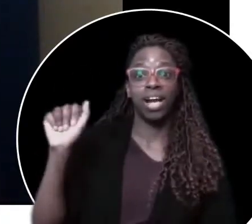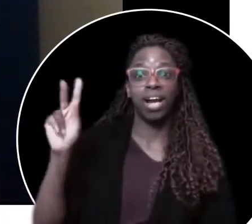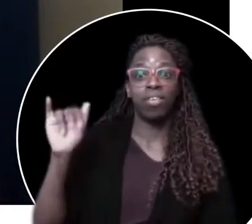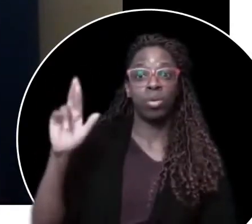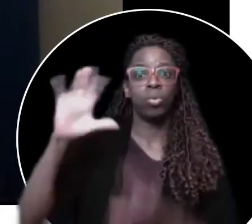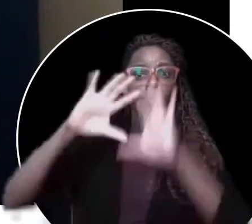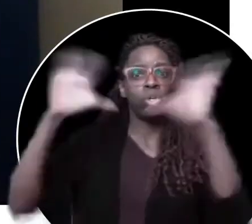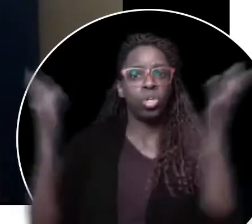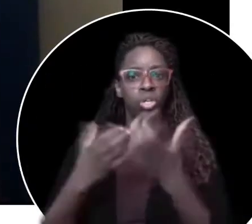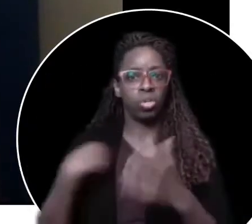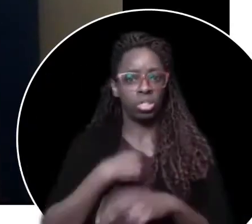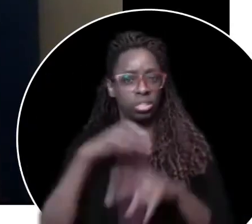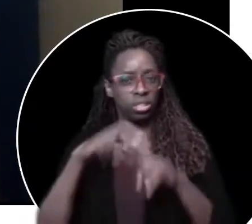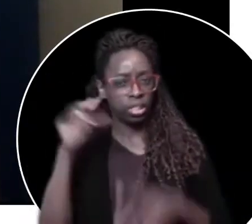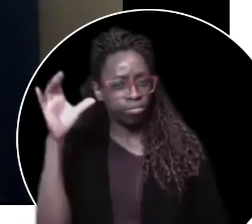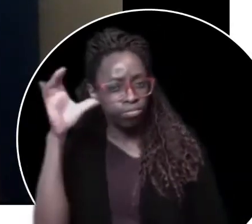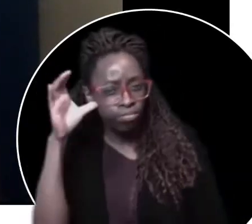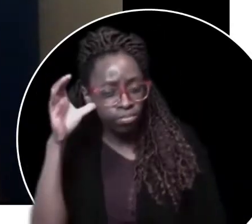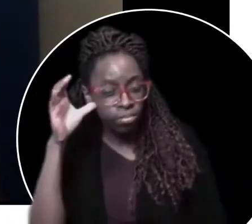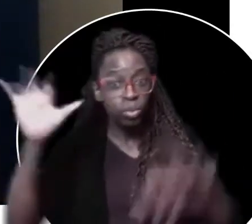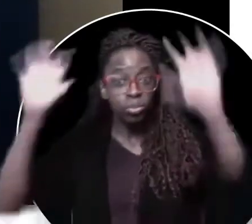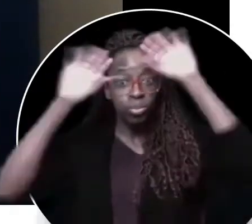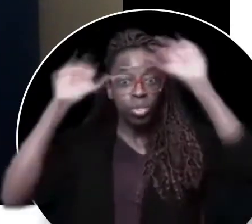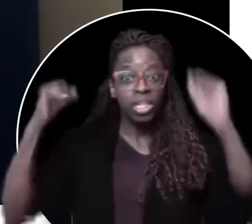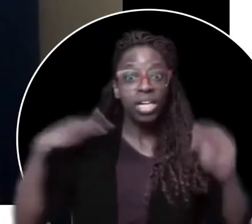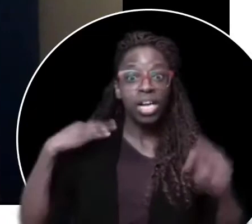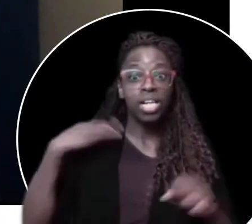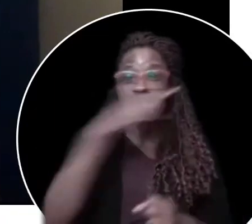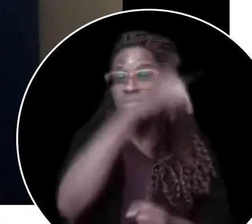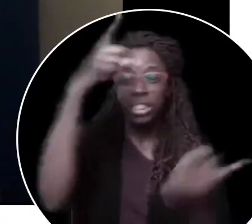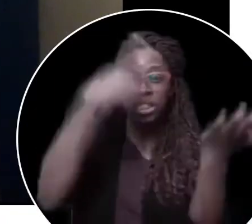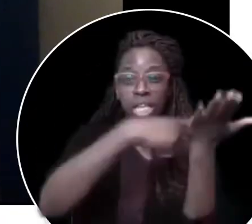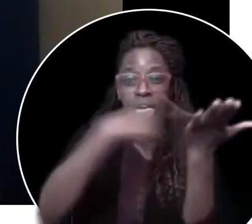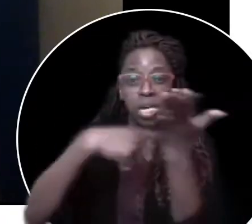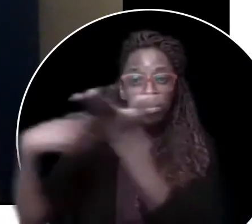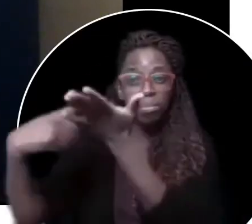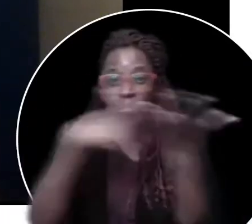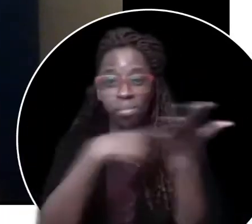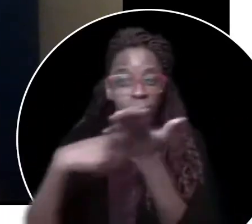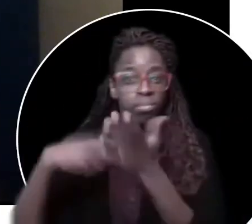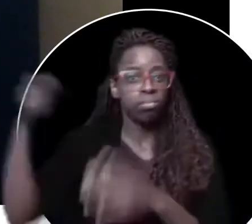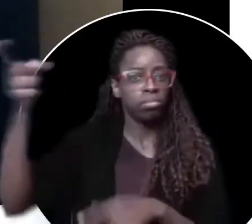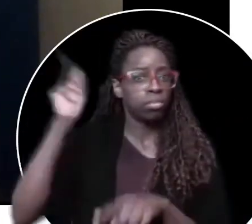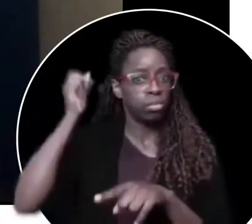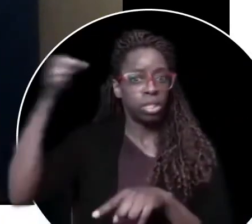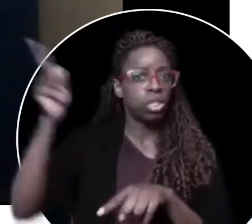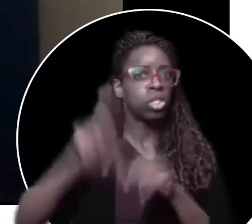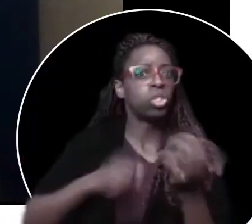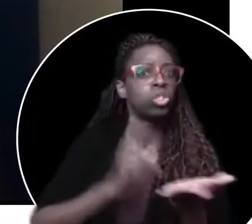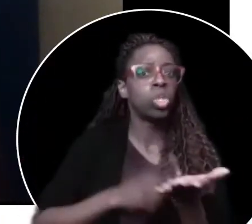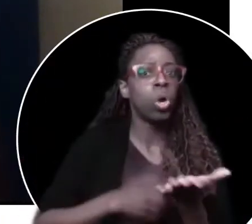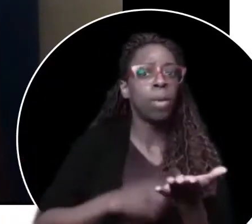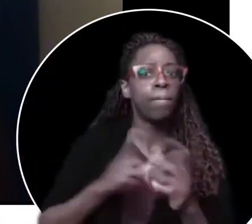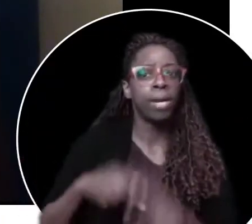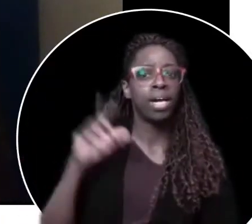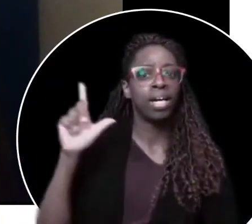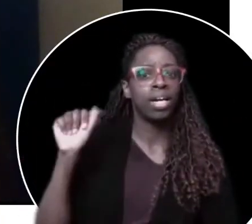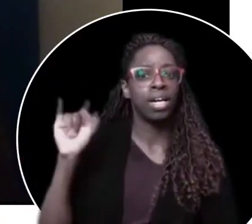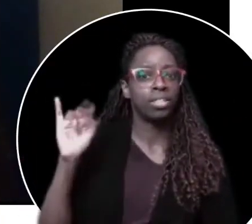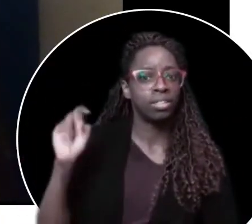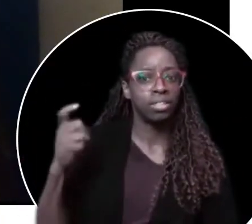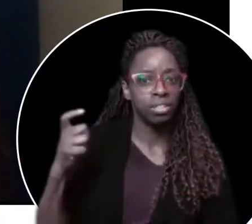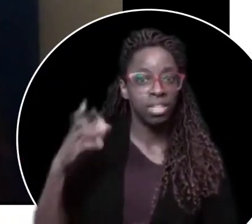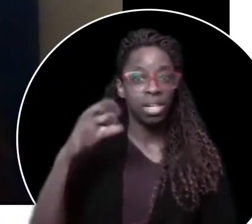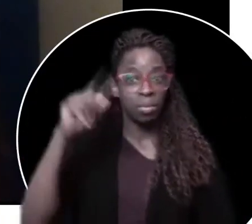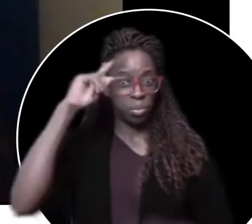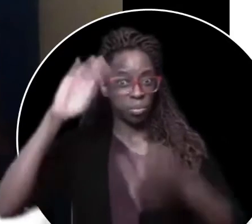are college-educated men and women, most of them Ivy League graduates. So I must insist that there